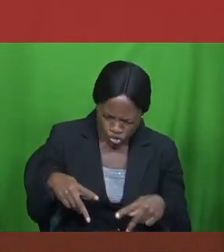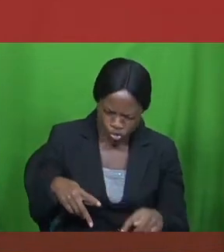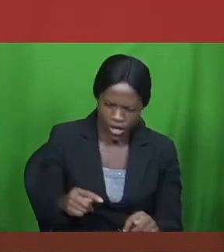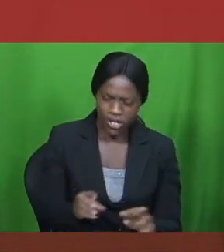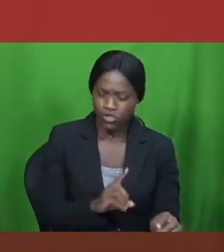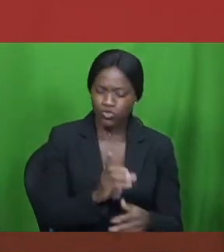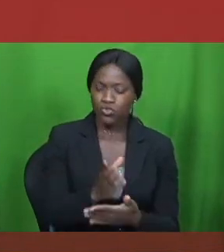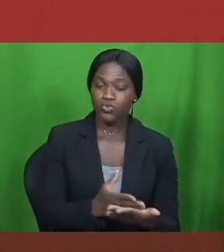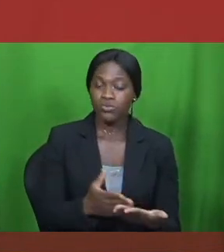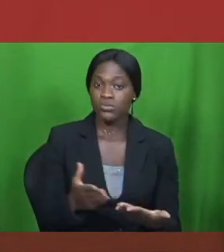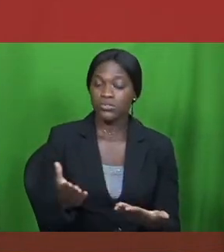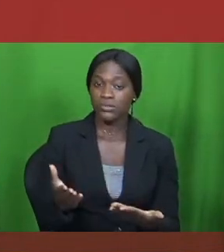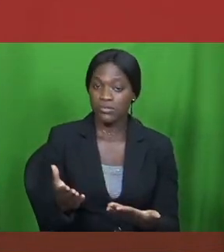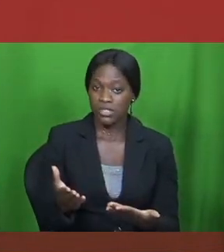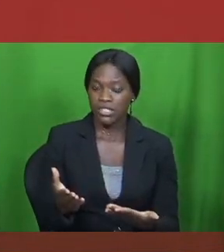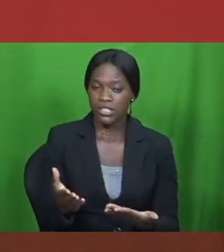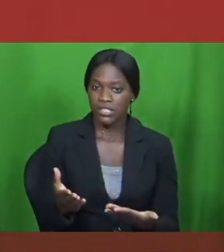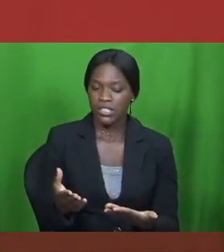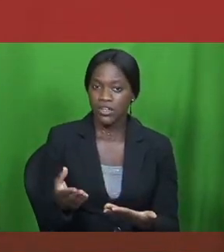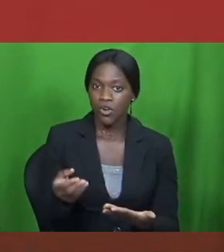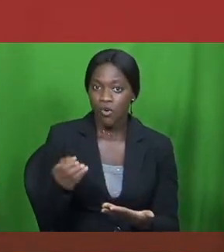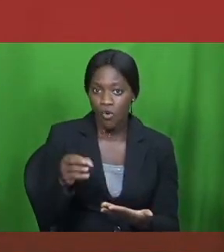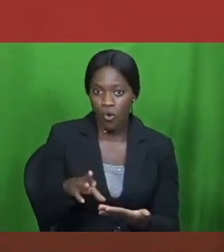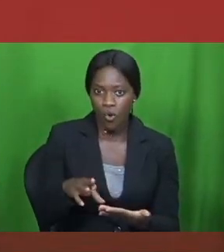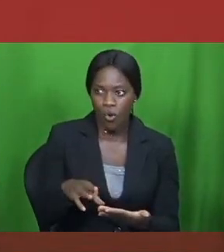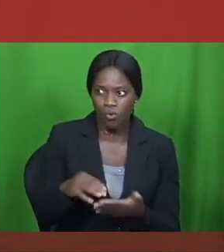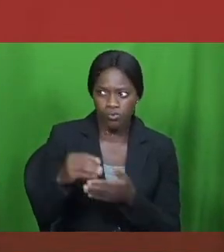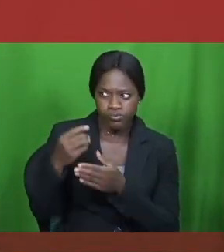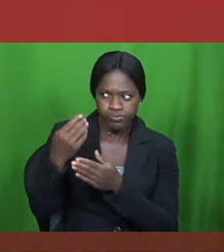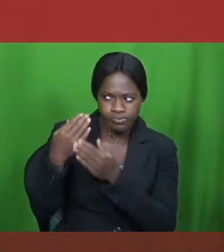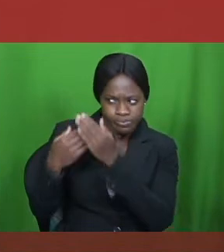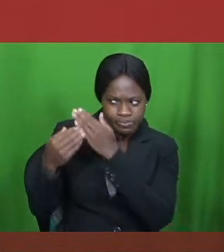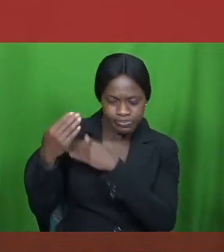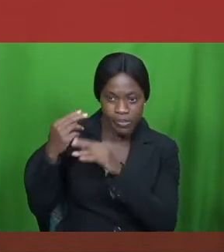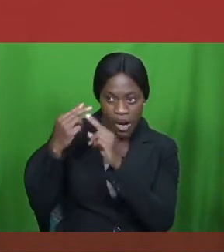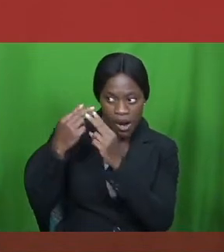to learn what happened before your time.